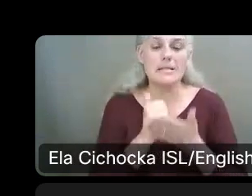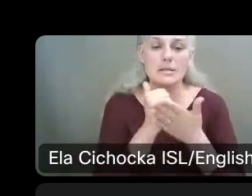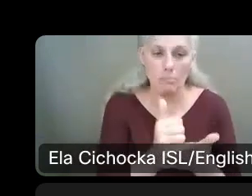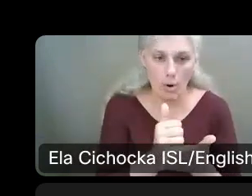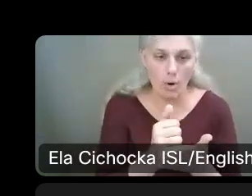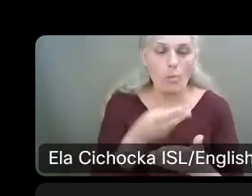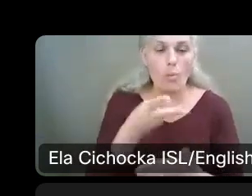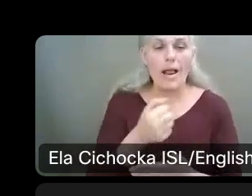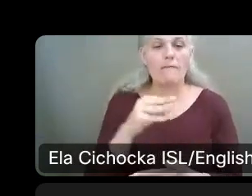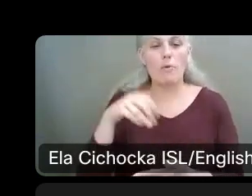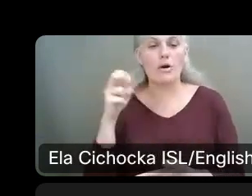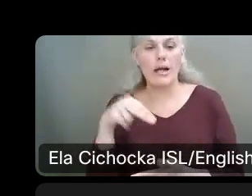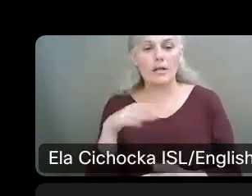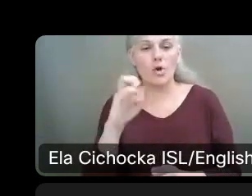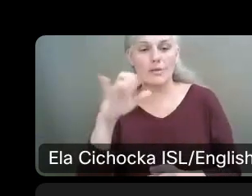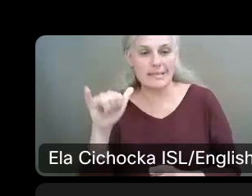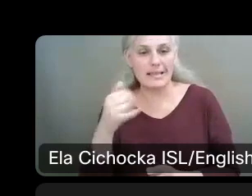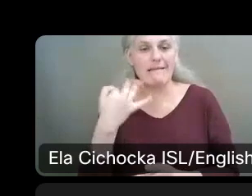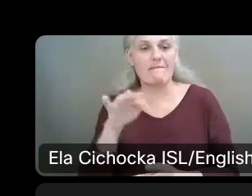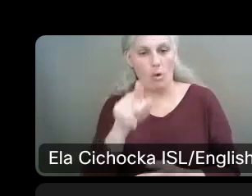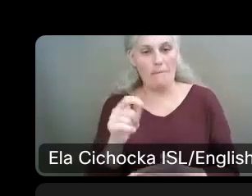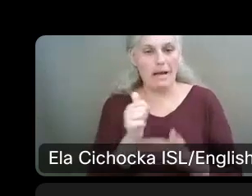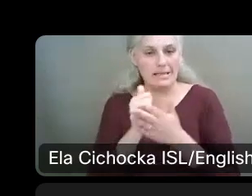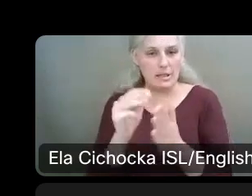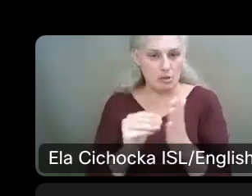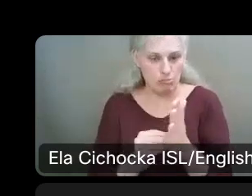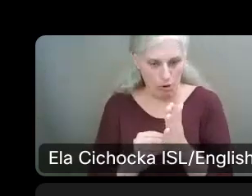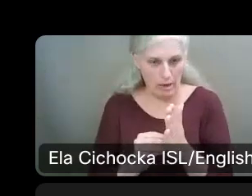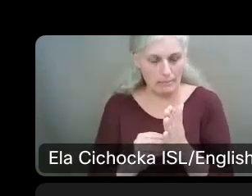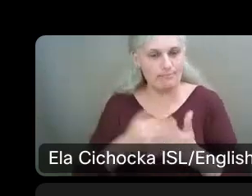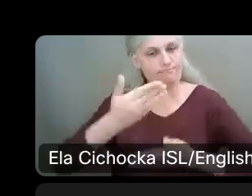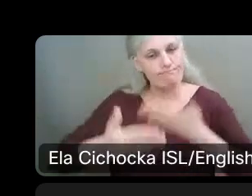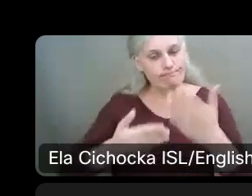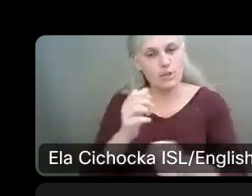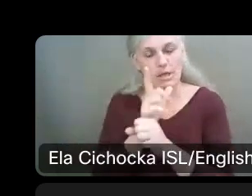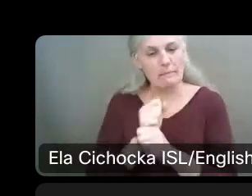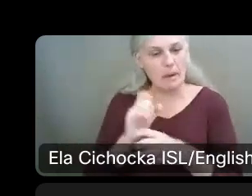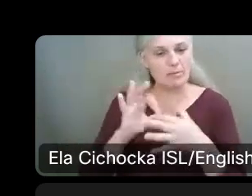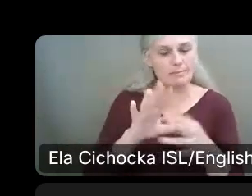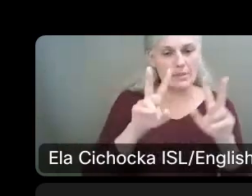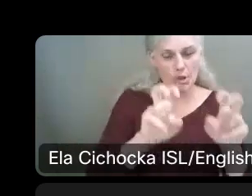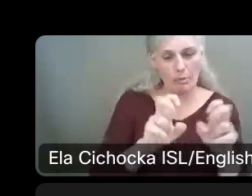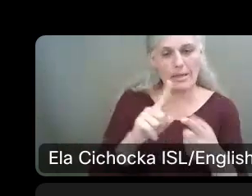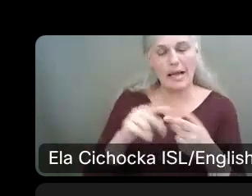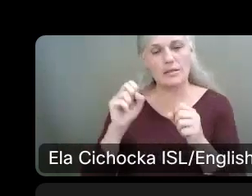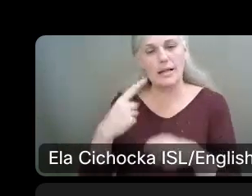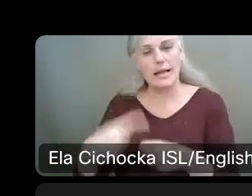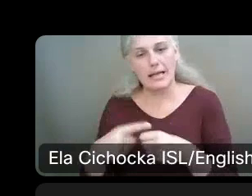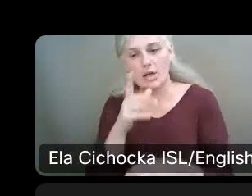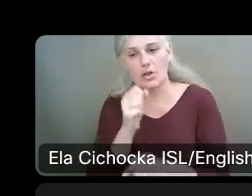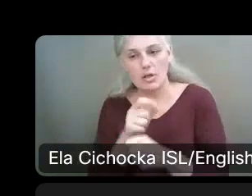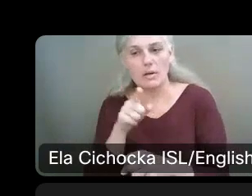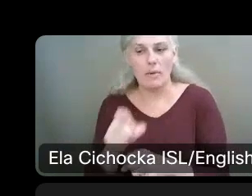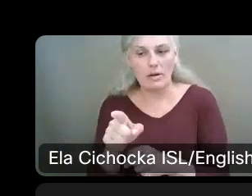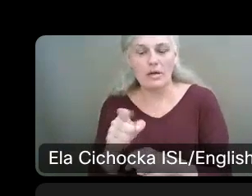Morgan Lucy from the HD Employee Assistance Programme speaking to the topic, and again talking also about the manager's role